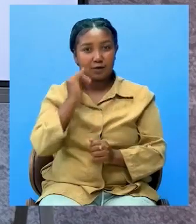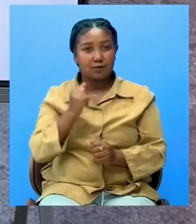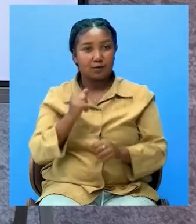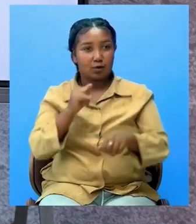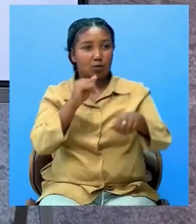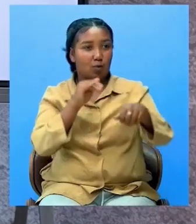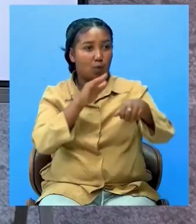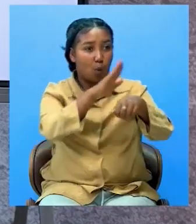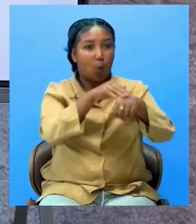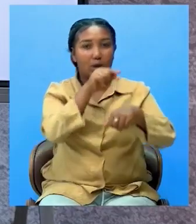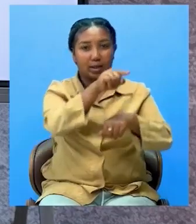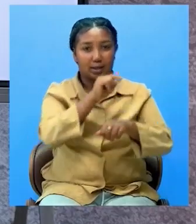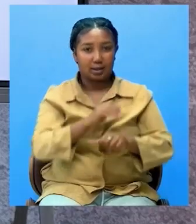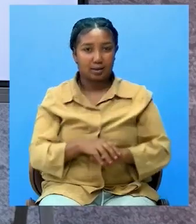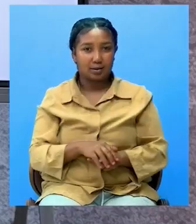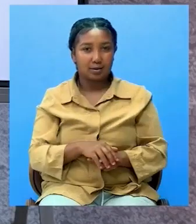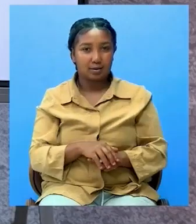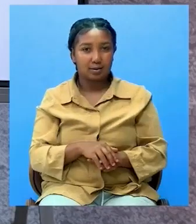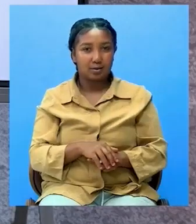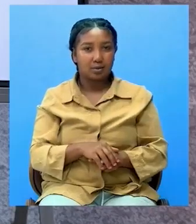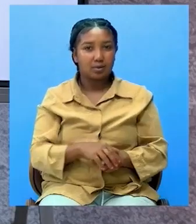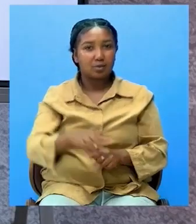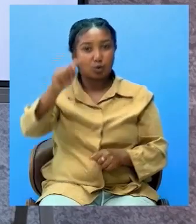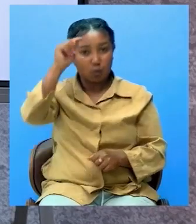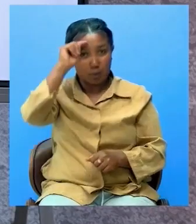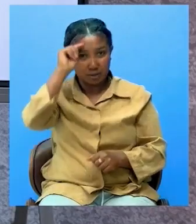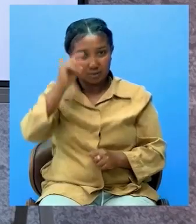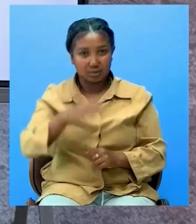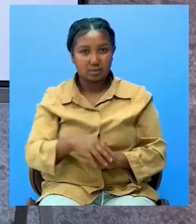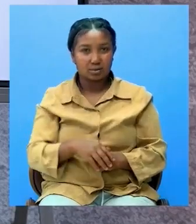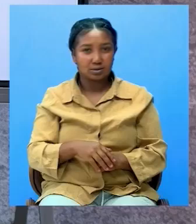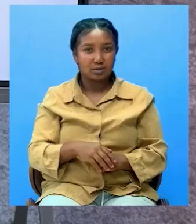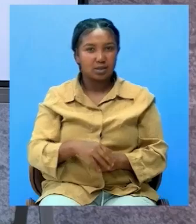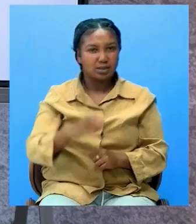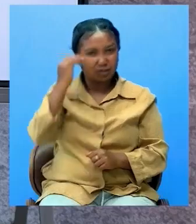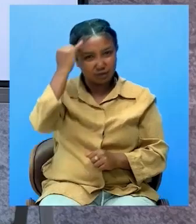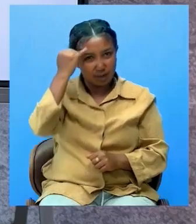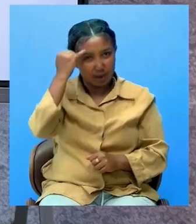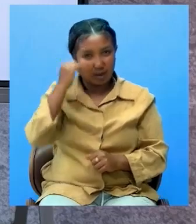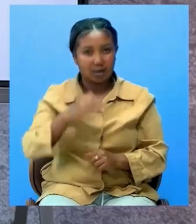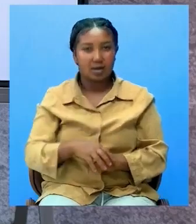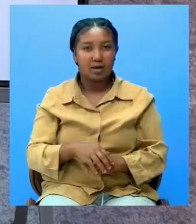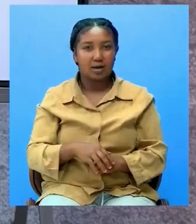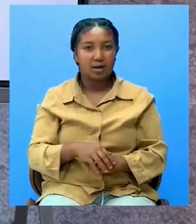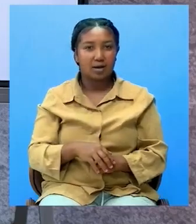calling someone's name, Thomas, Jamal,